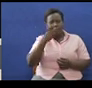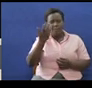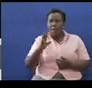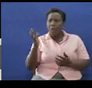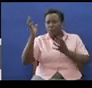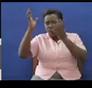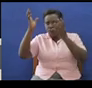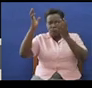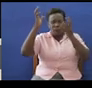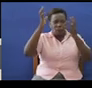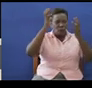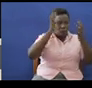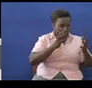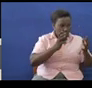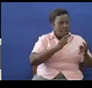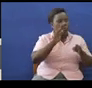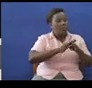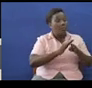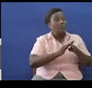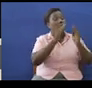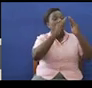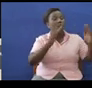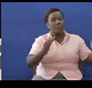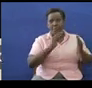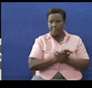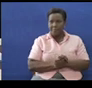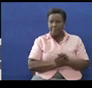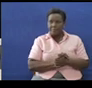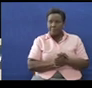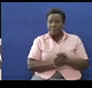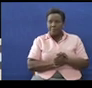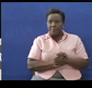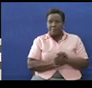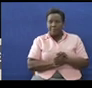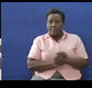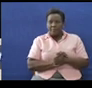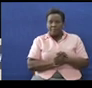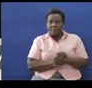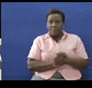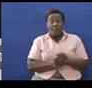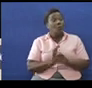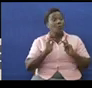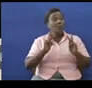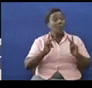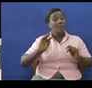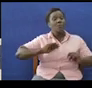go and fetch water, and then they have to use that water for cooking, that water for washing utensils, for